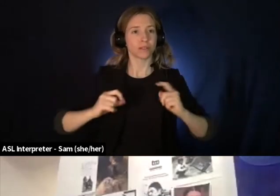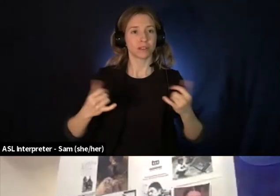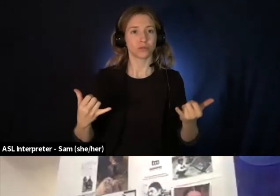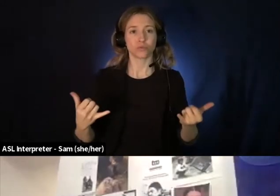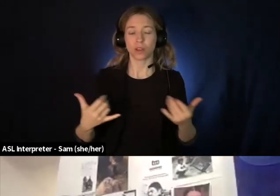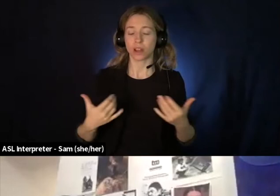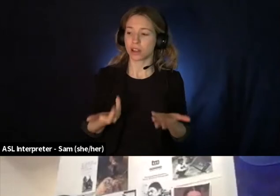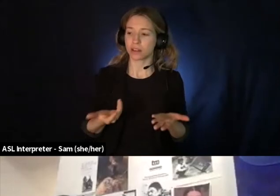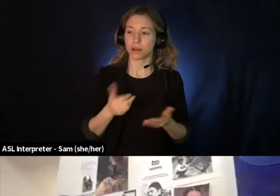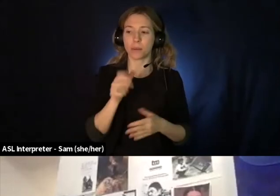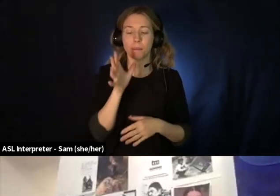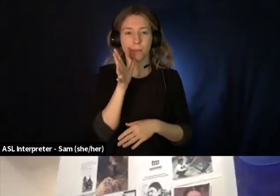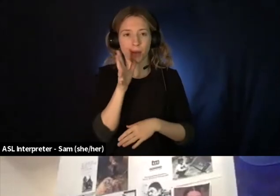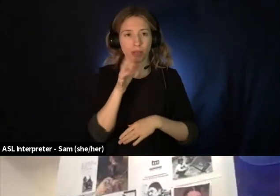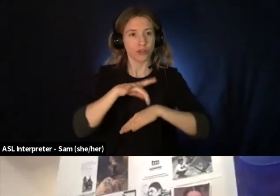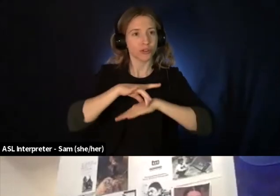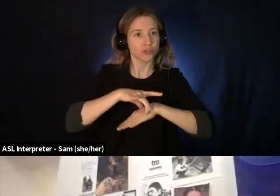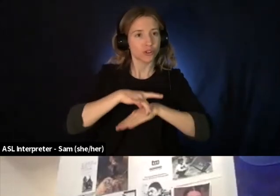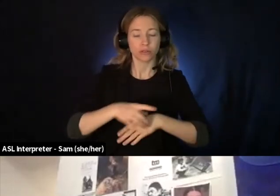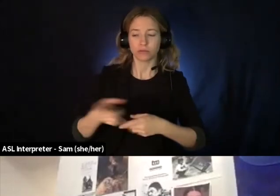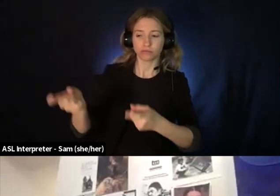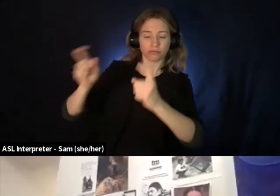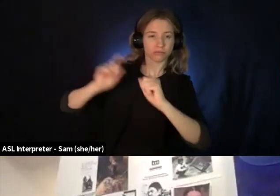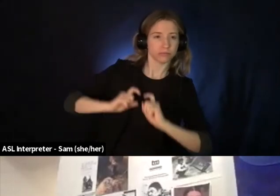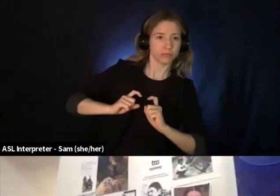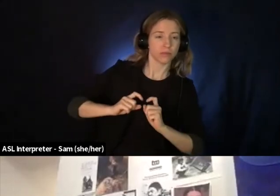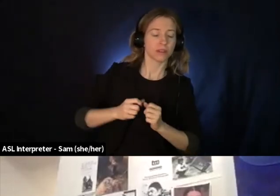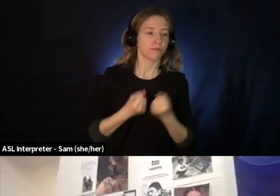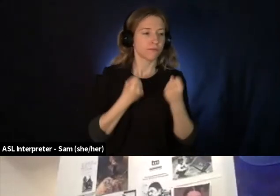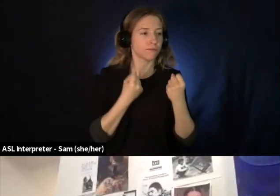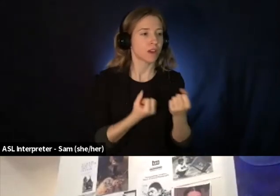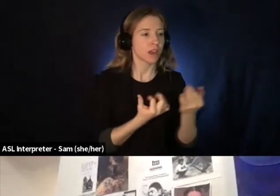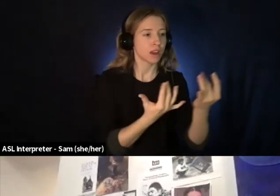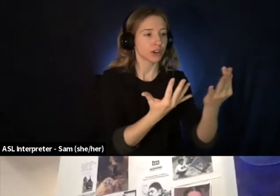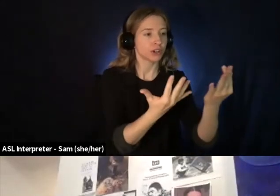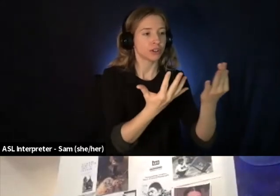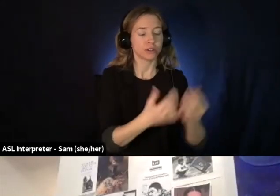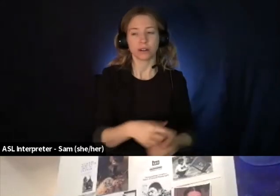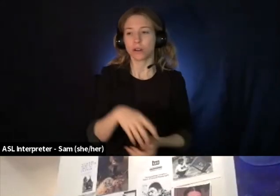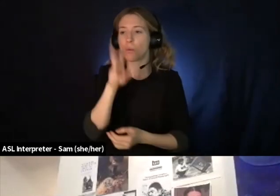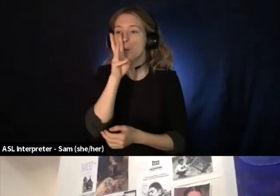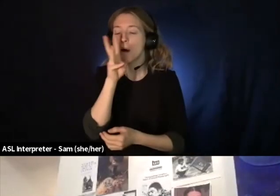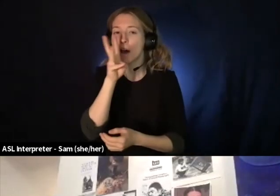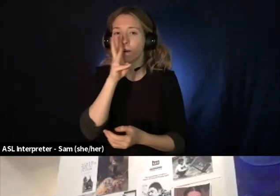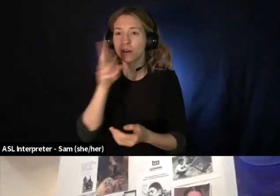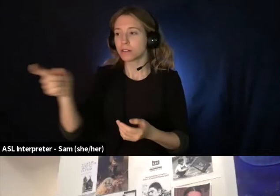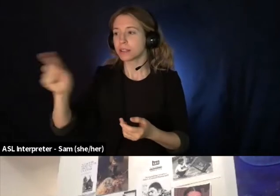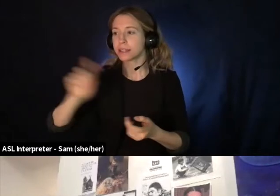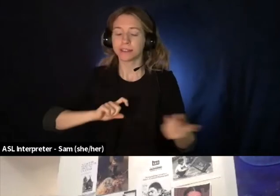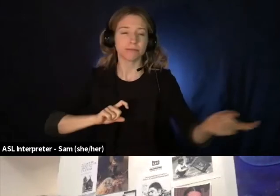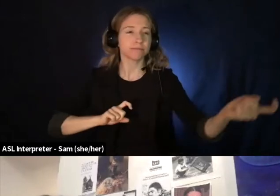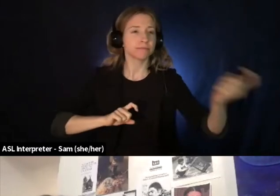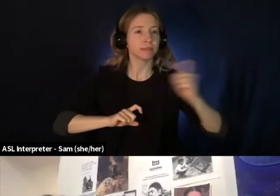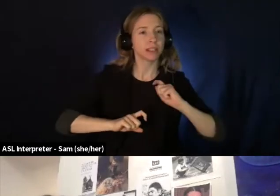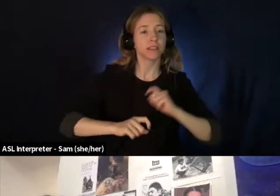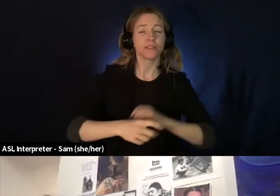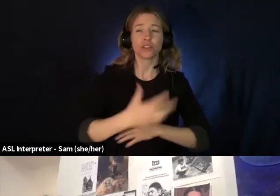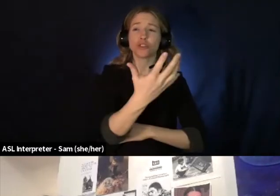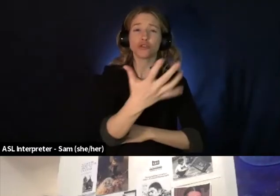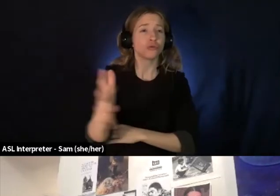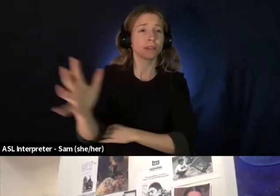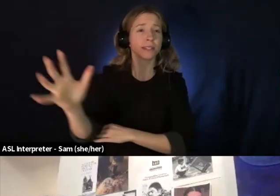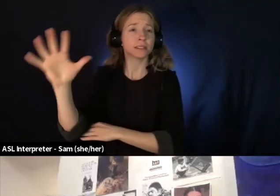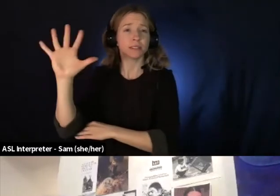Earth, the fire and the water. We thank you for the trees, and we thank you for all